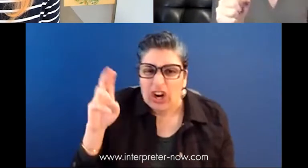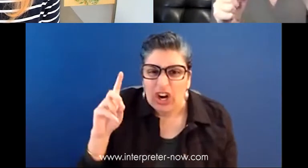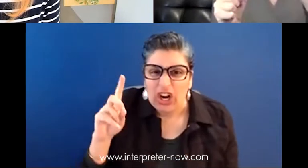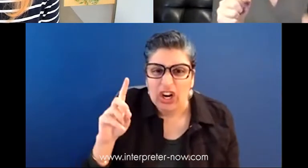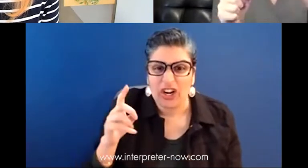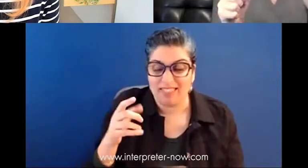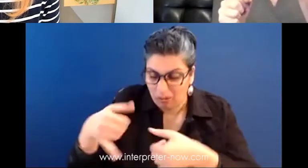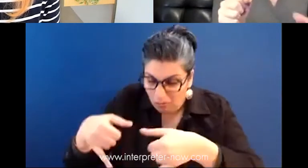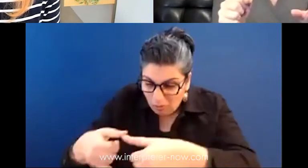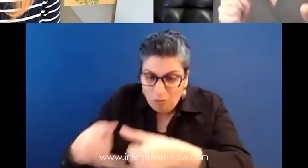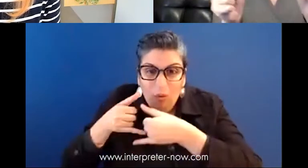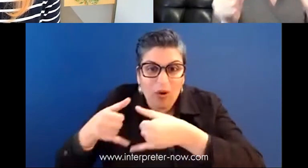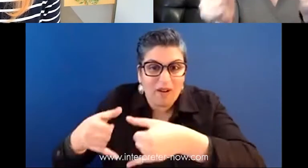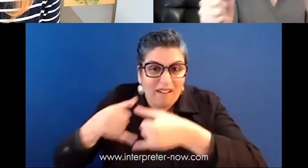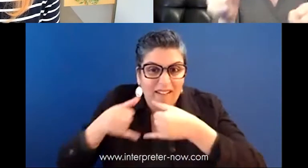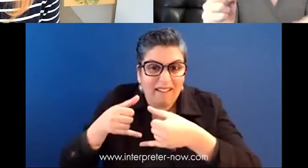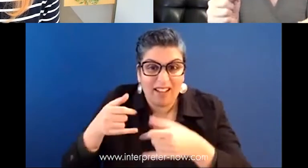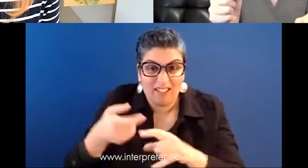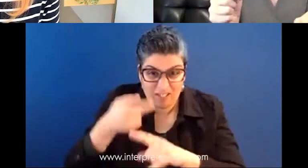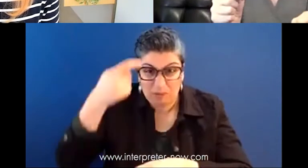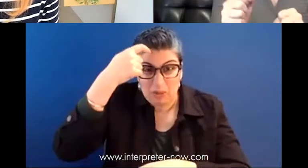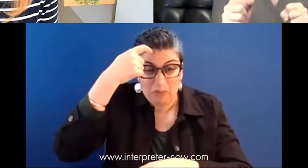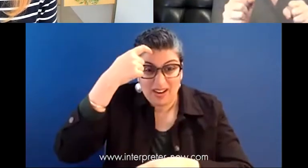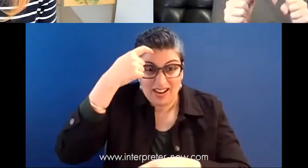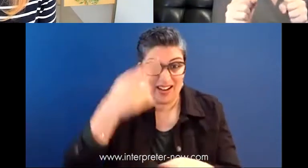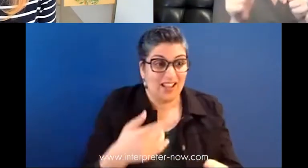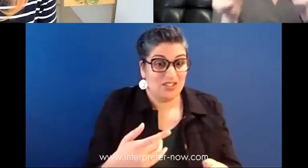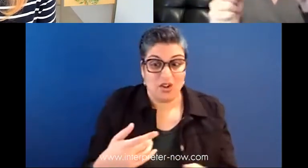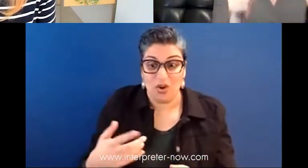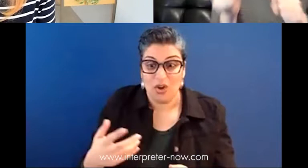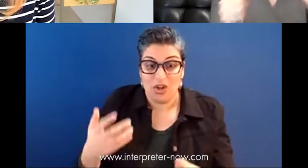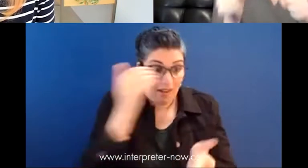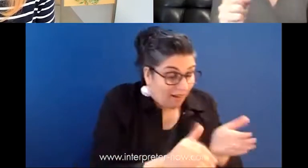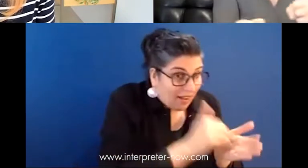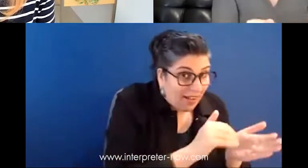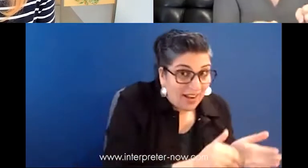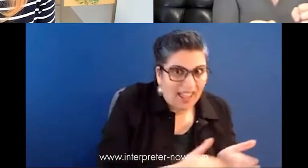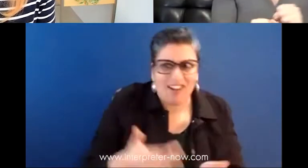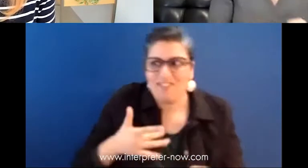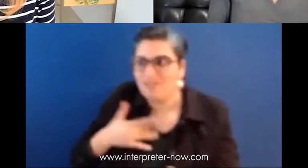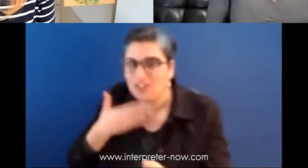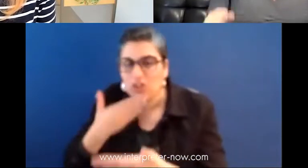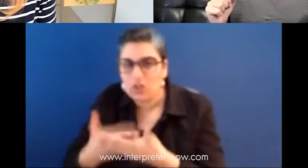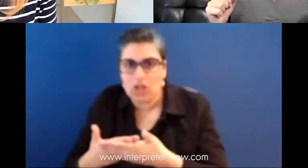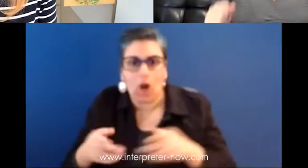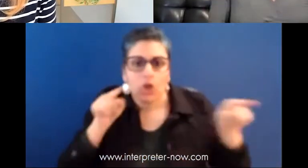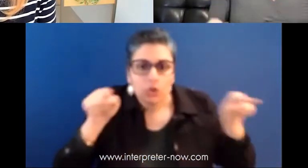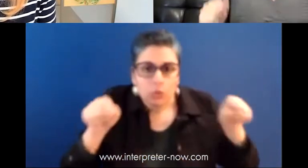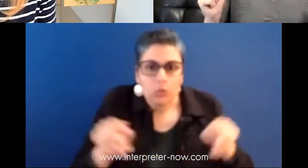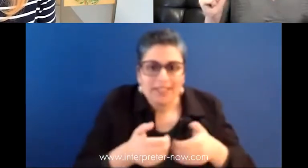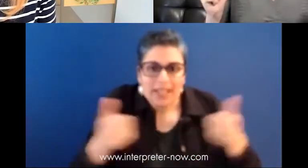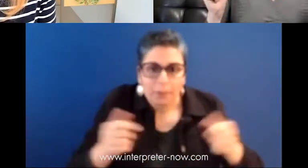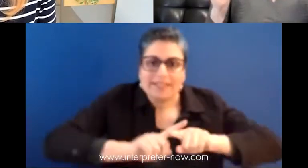and the reward to get us to feel good are actually two different rewards. Mm-hmm. And our brain deals with those differently.